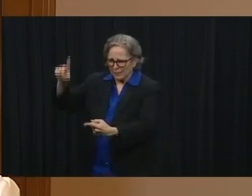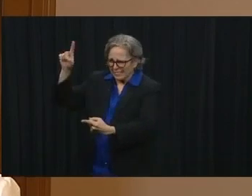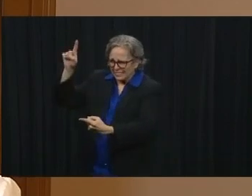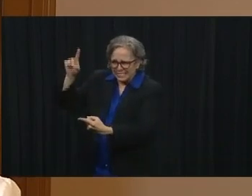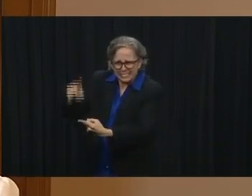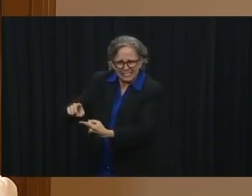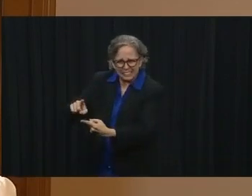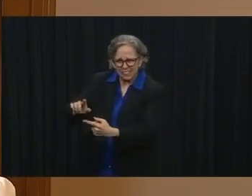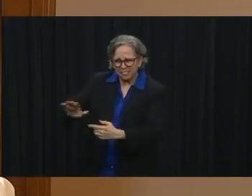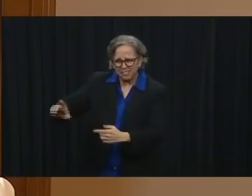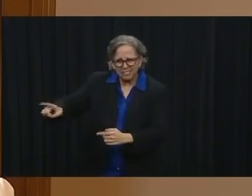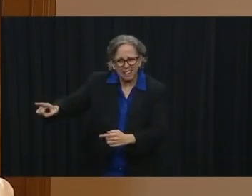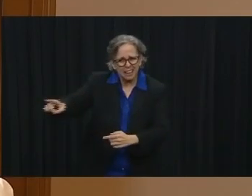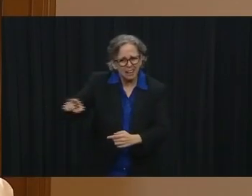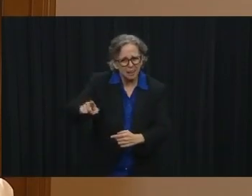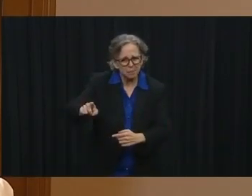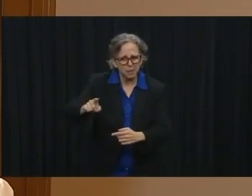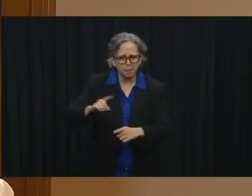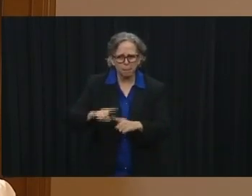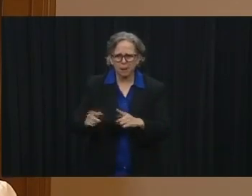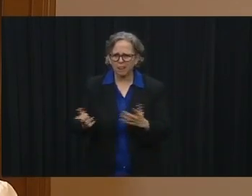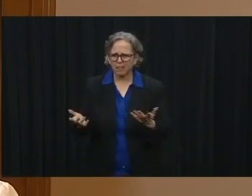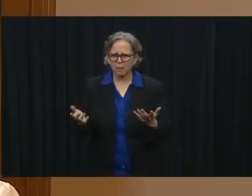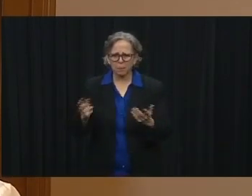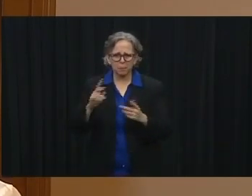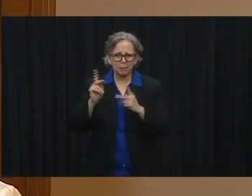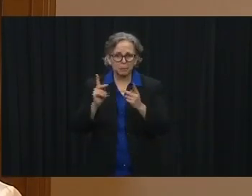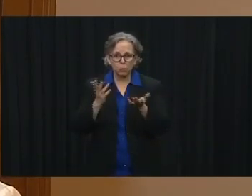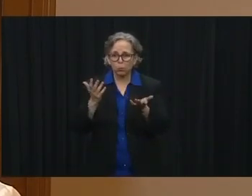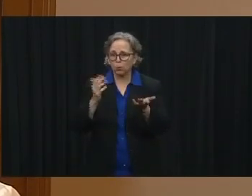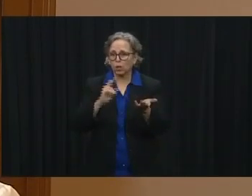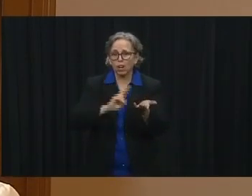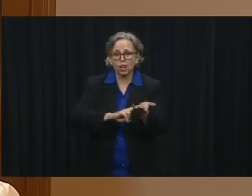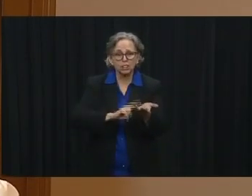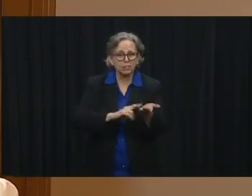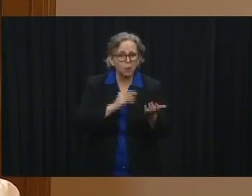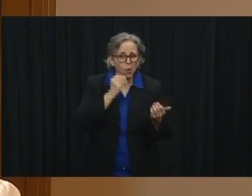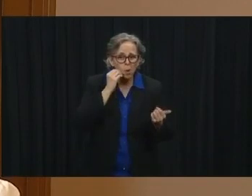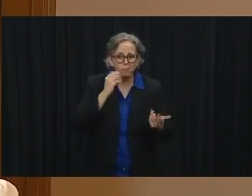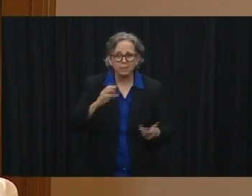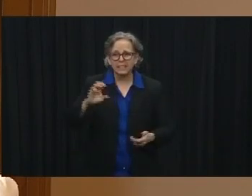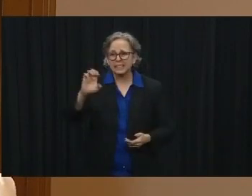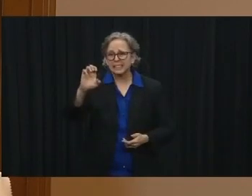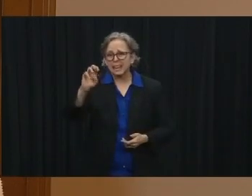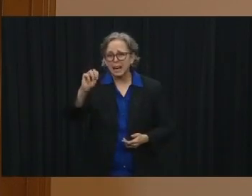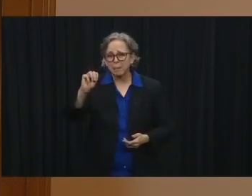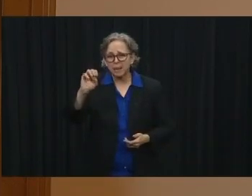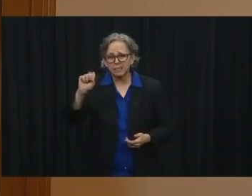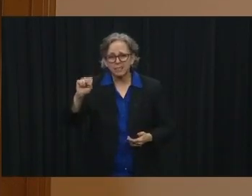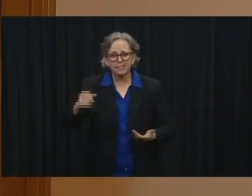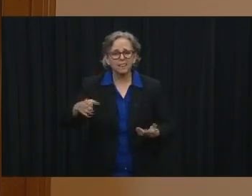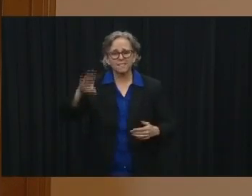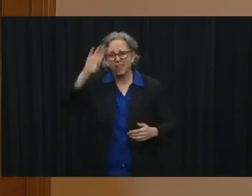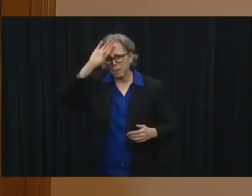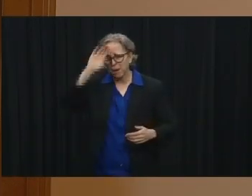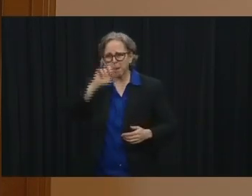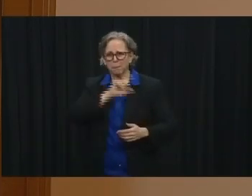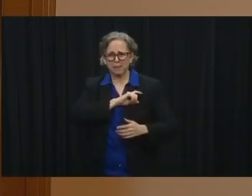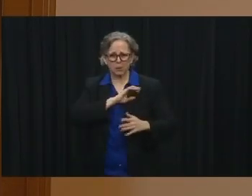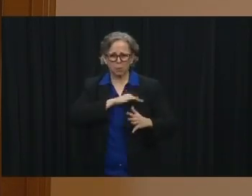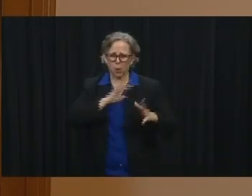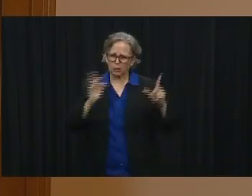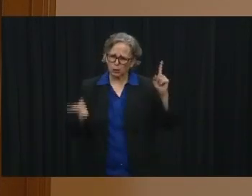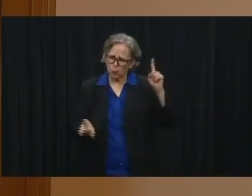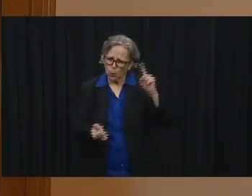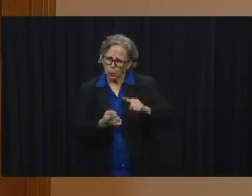but folks in nursing homes, our EMS, our firefighters, and our police. And also I want to say our local health departments.